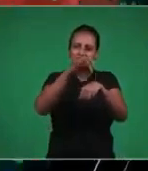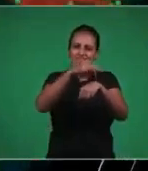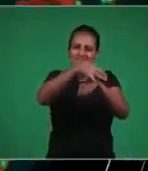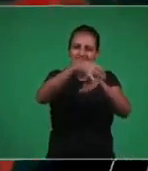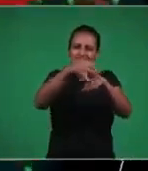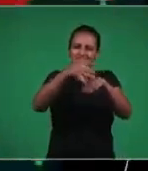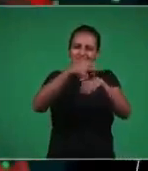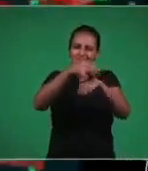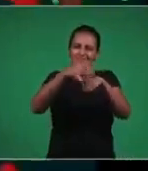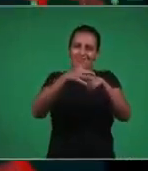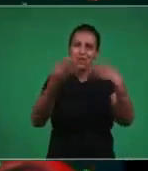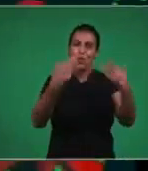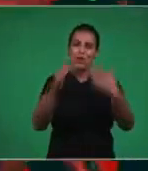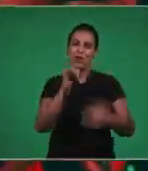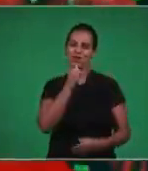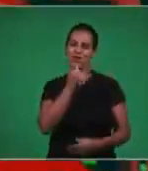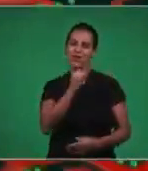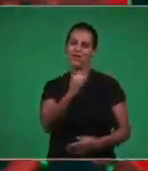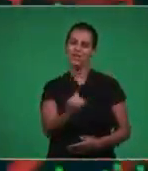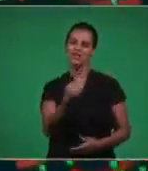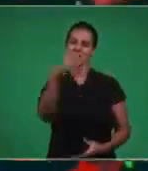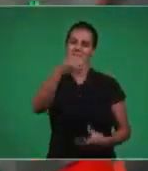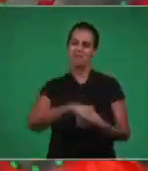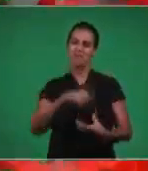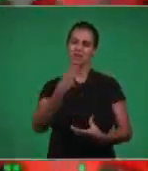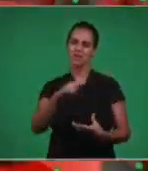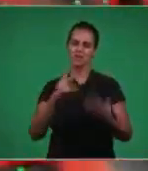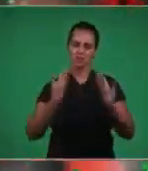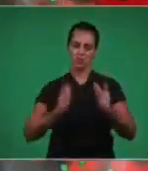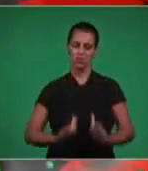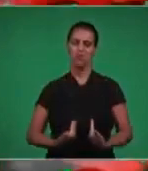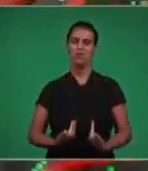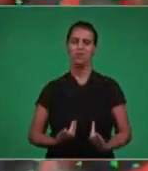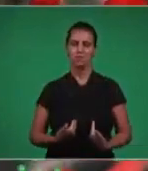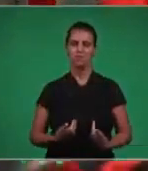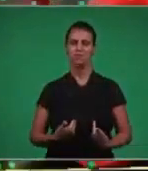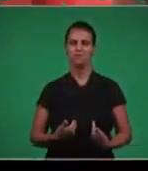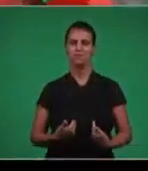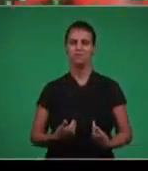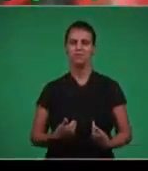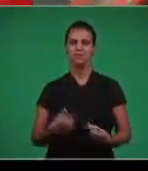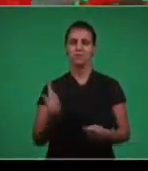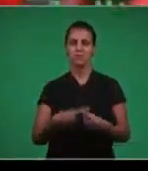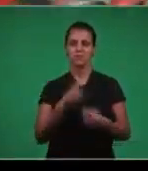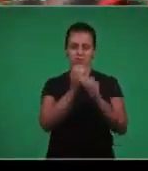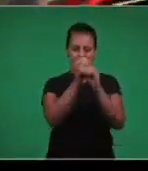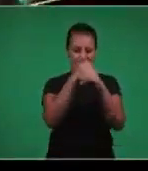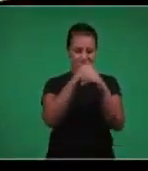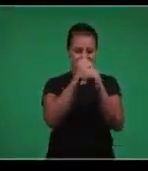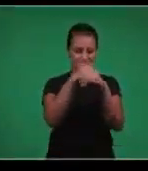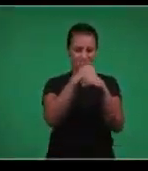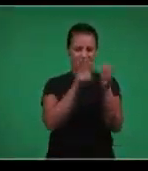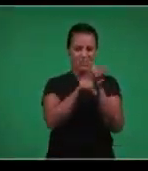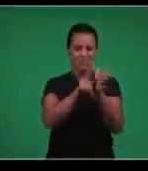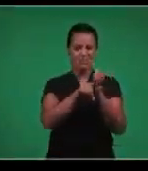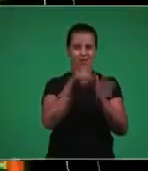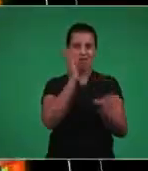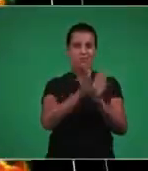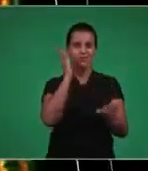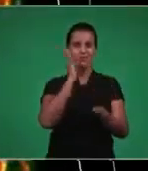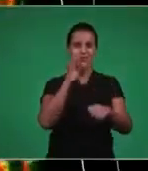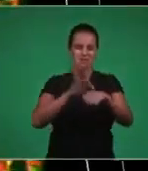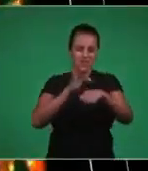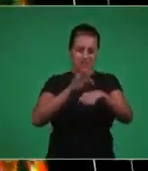its metabolism. So today the exams are very precise. Because whenever comes an order,